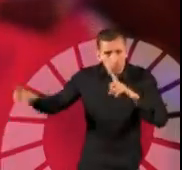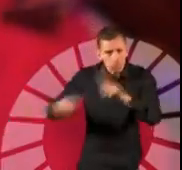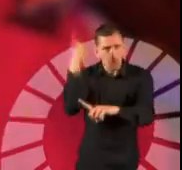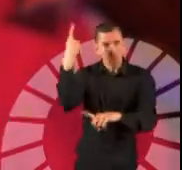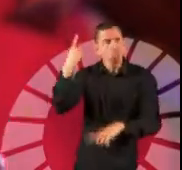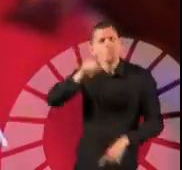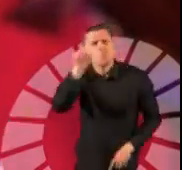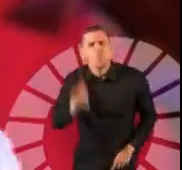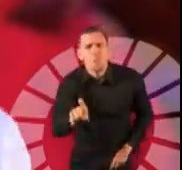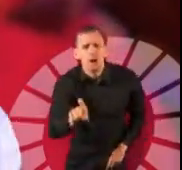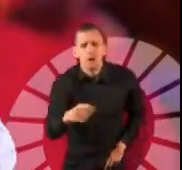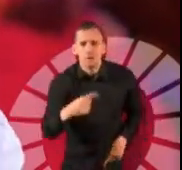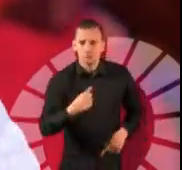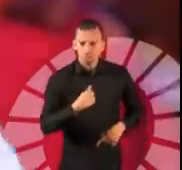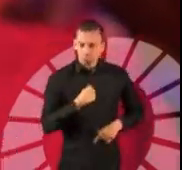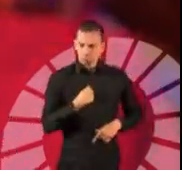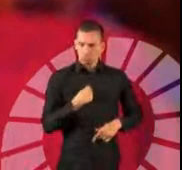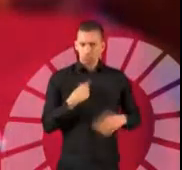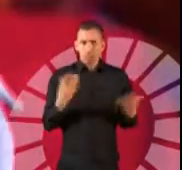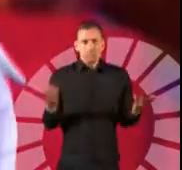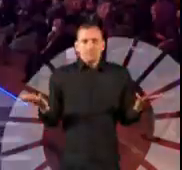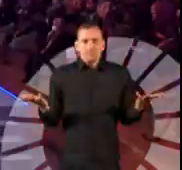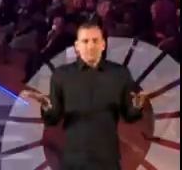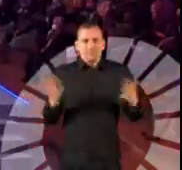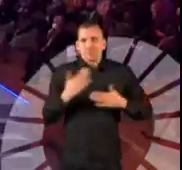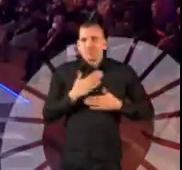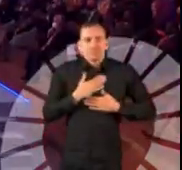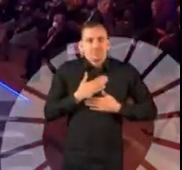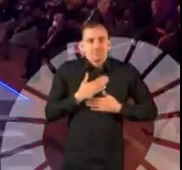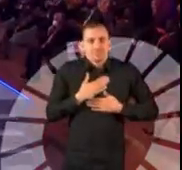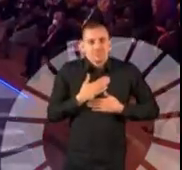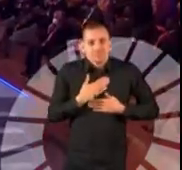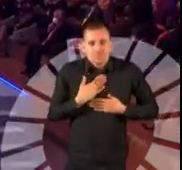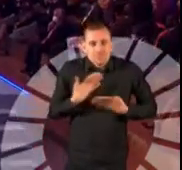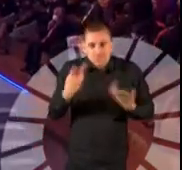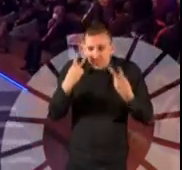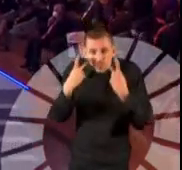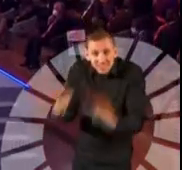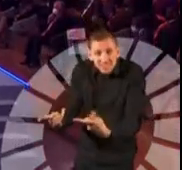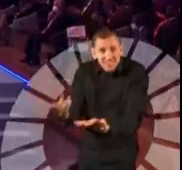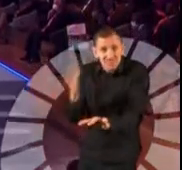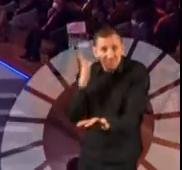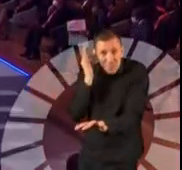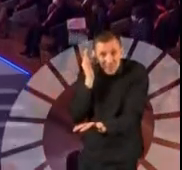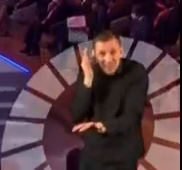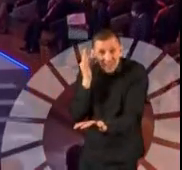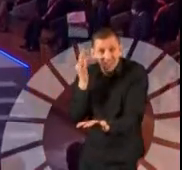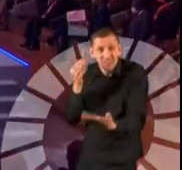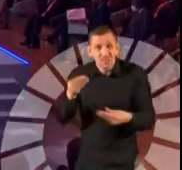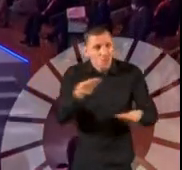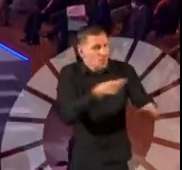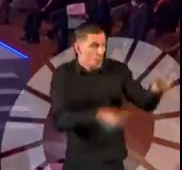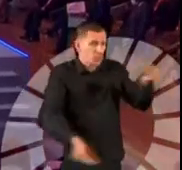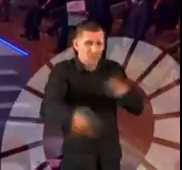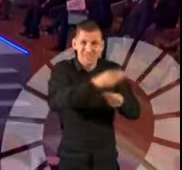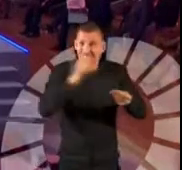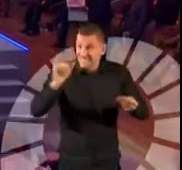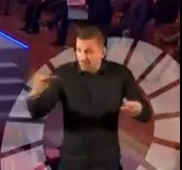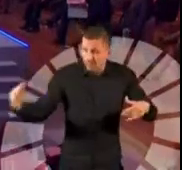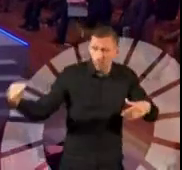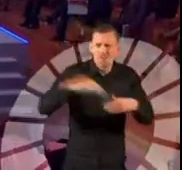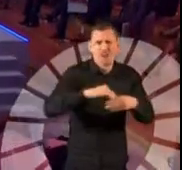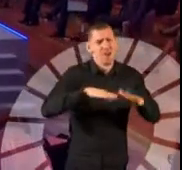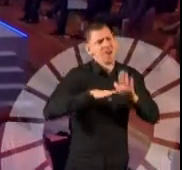make. We can boost economies, we can boost productivity, we can improve health outcomes, we can